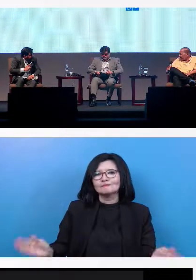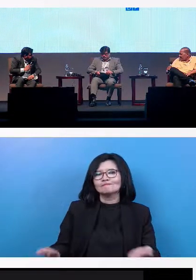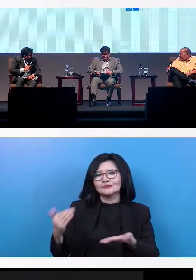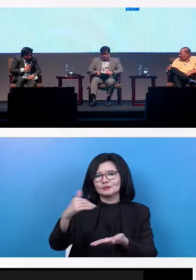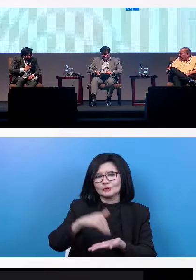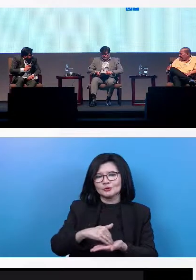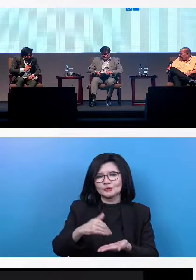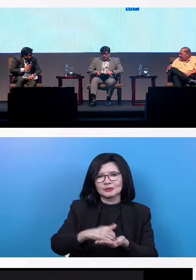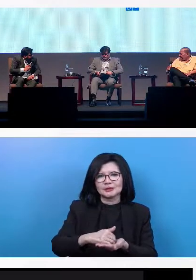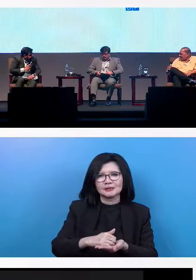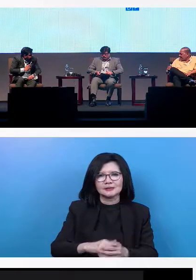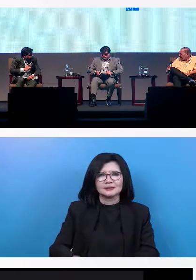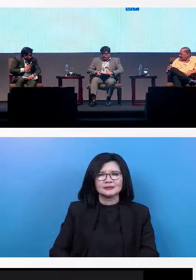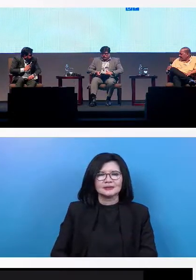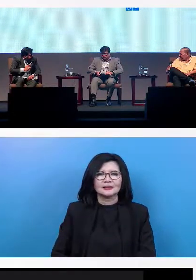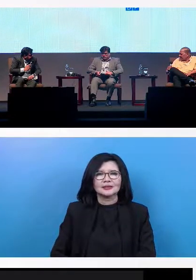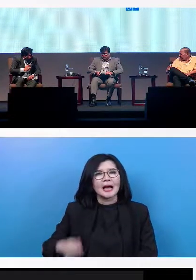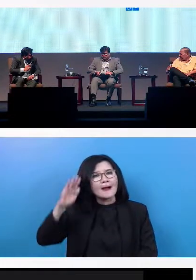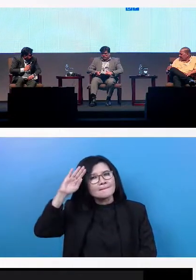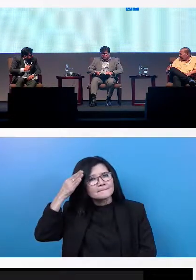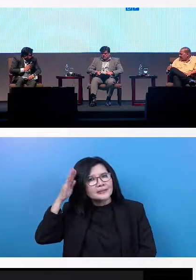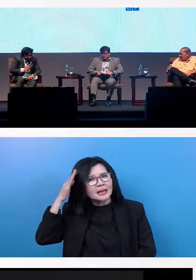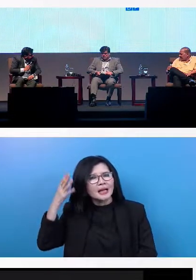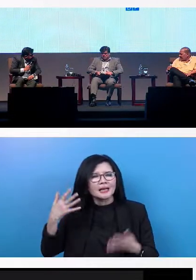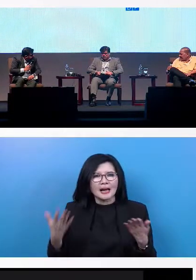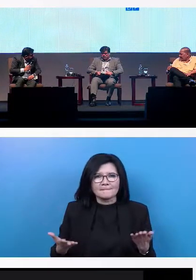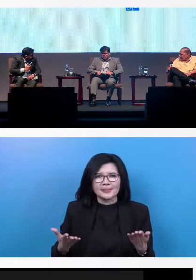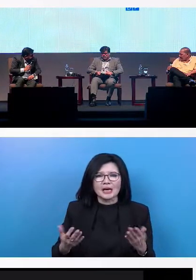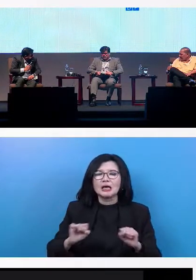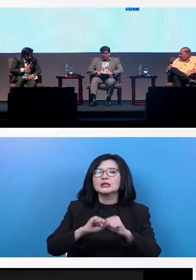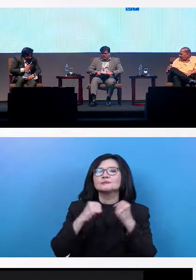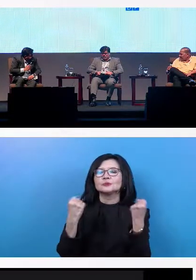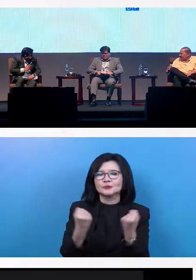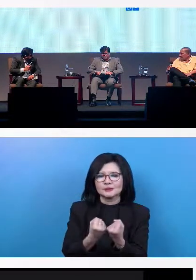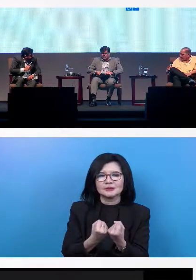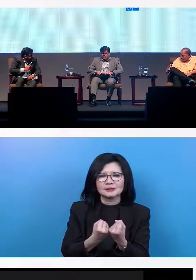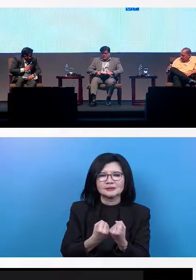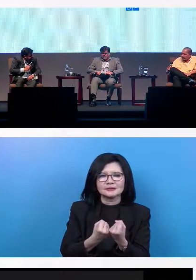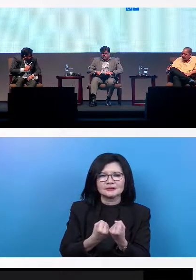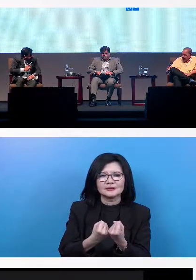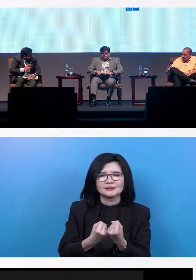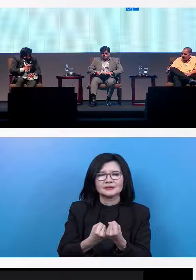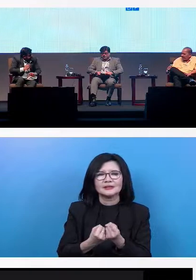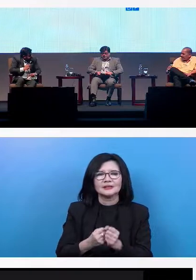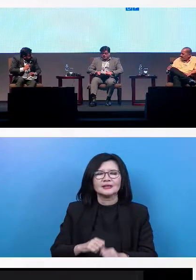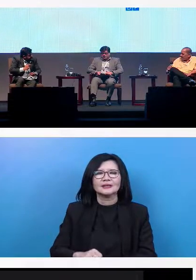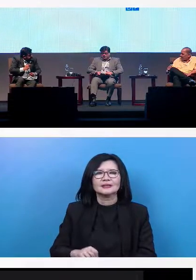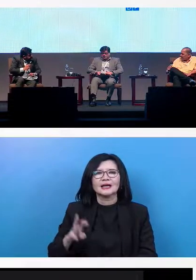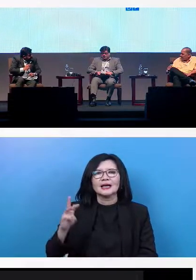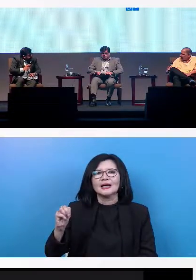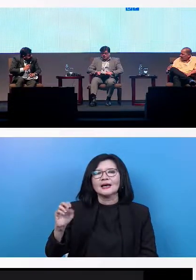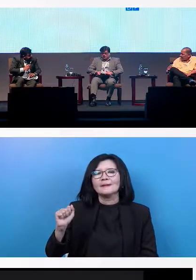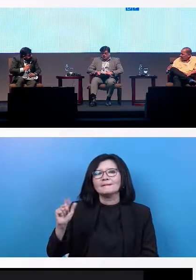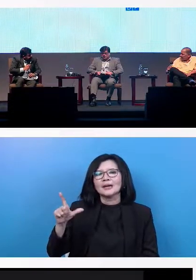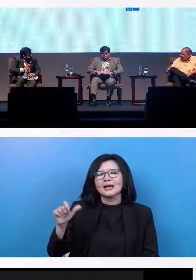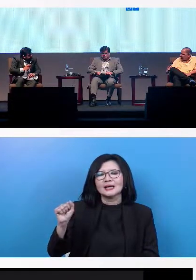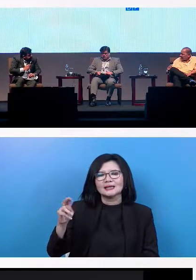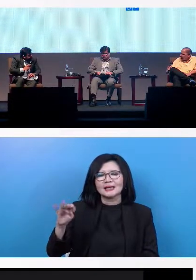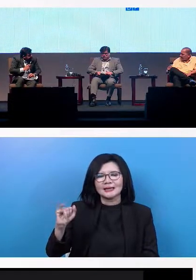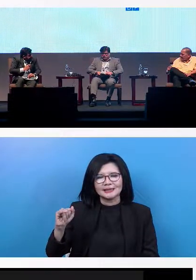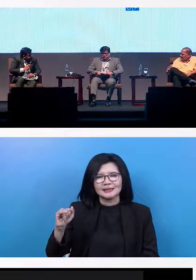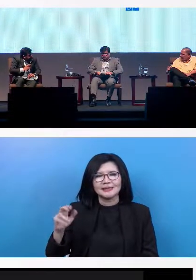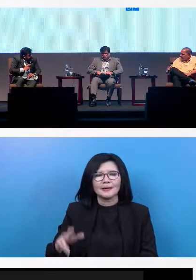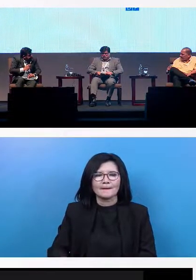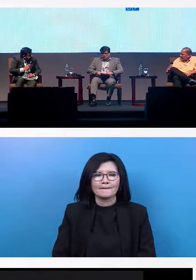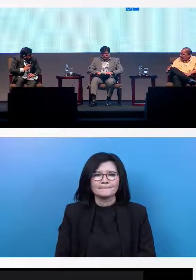that? Or largely, how could the civil society help in addressing some of these issues? Because we have to realize a lot of